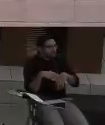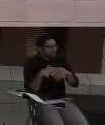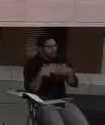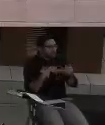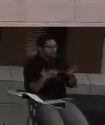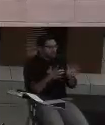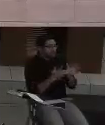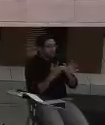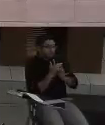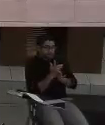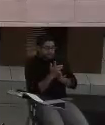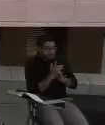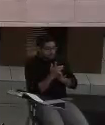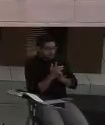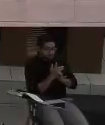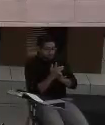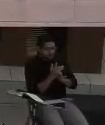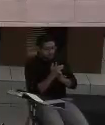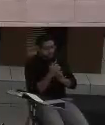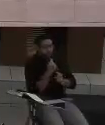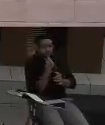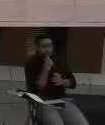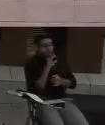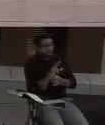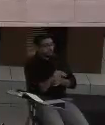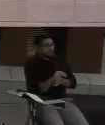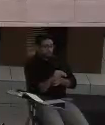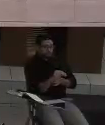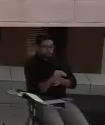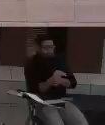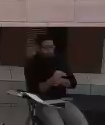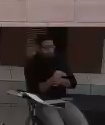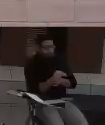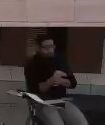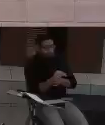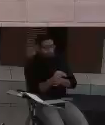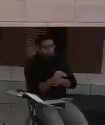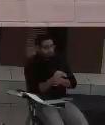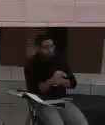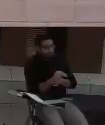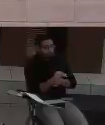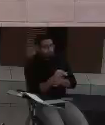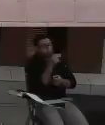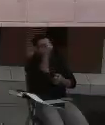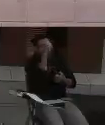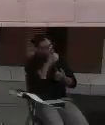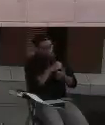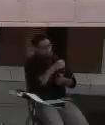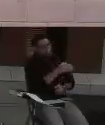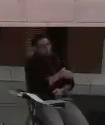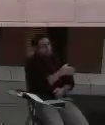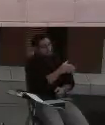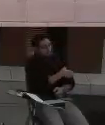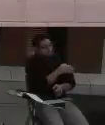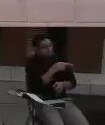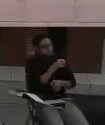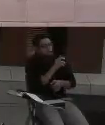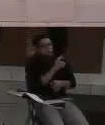And yet Jesus in this message is inviting us to rethink what power is, to